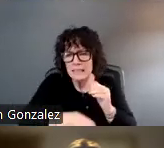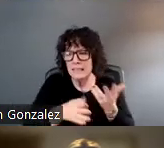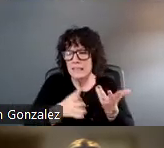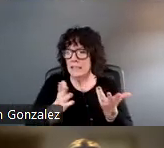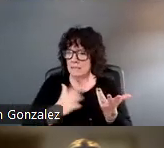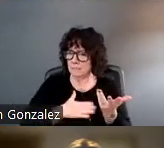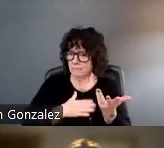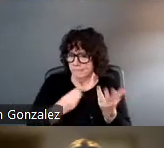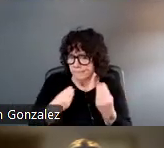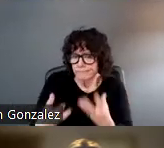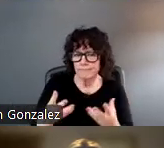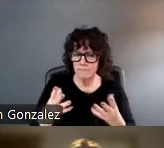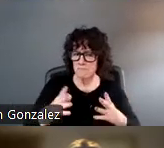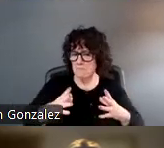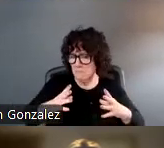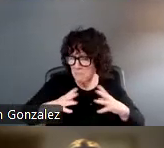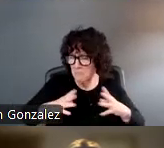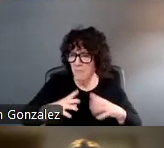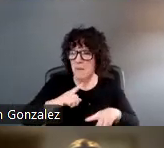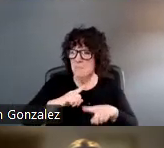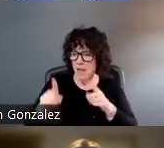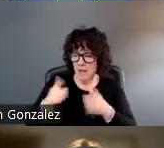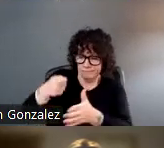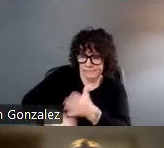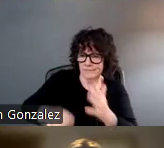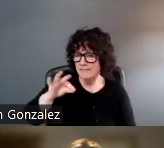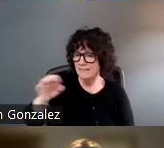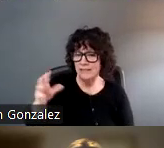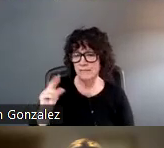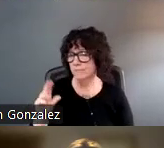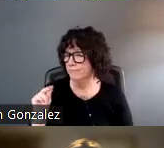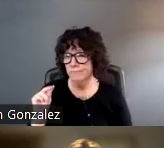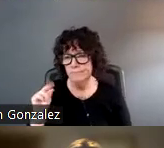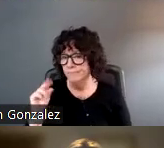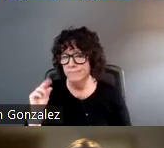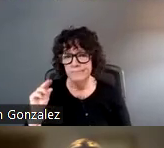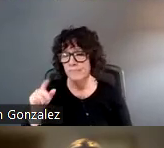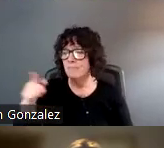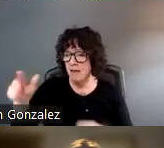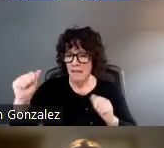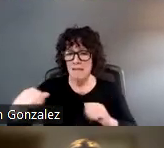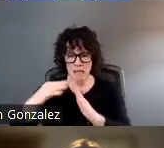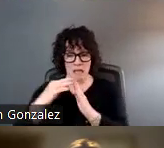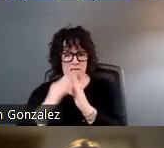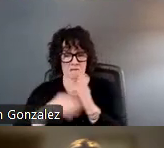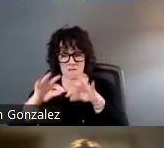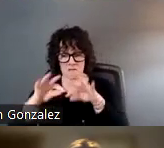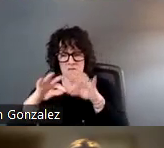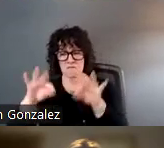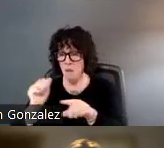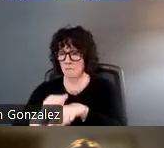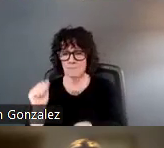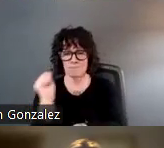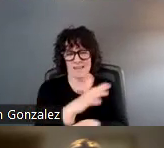to a couple $100 to do this, and they provide no value whatsoever. Don't pay anybody to file any application for you.